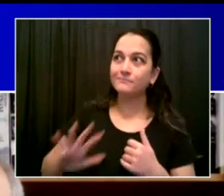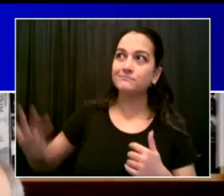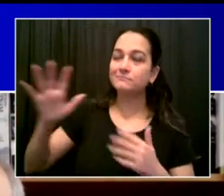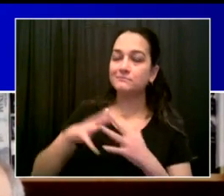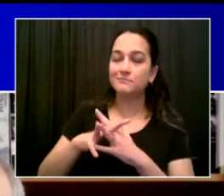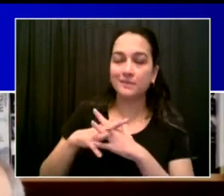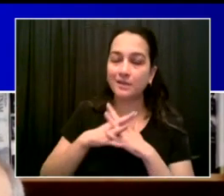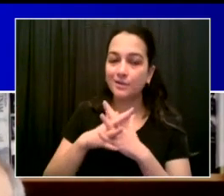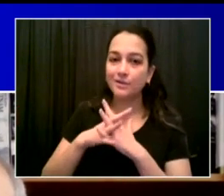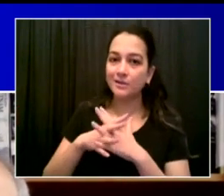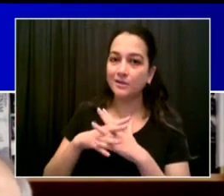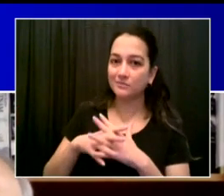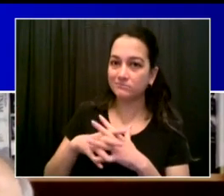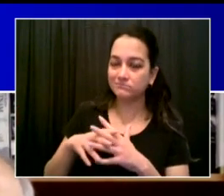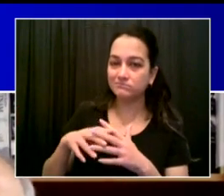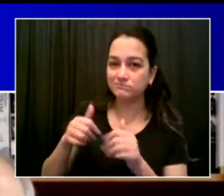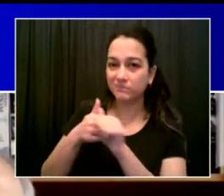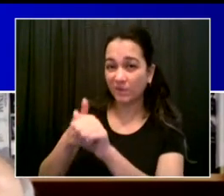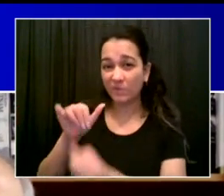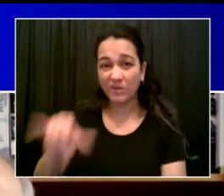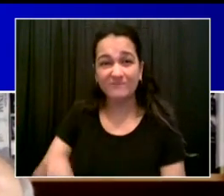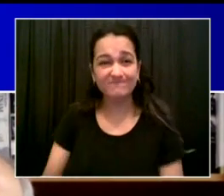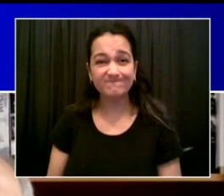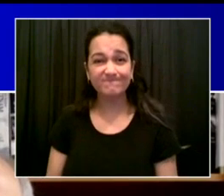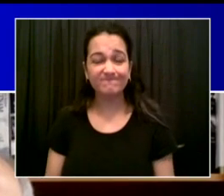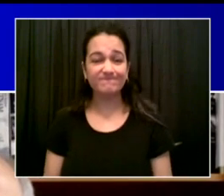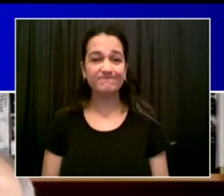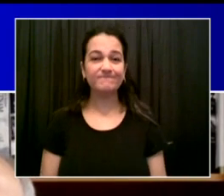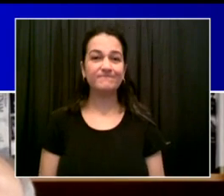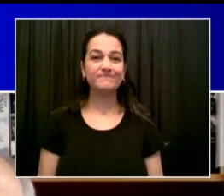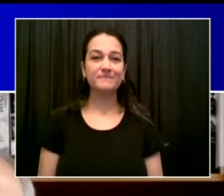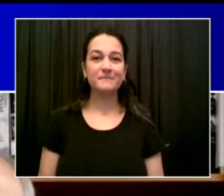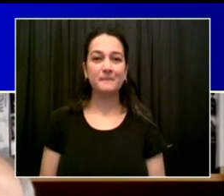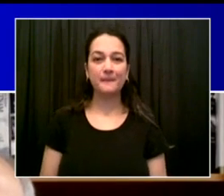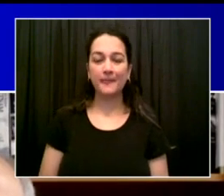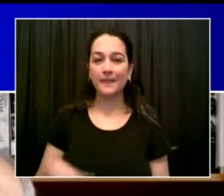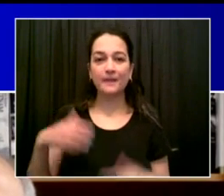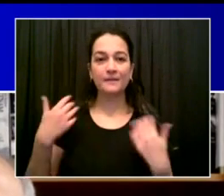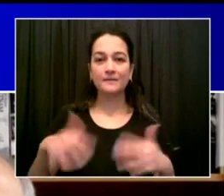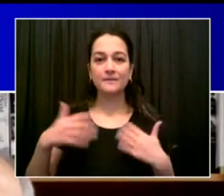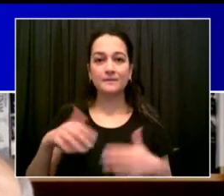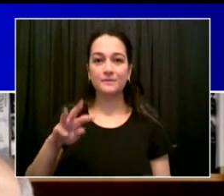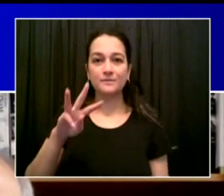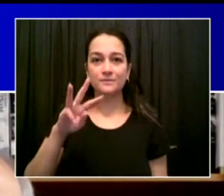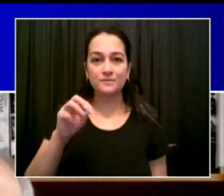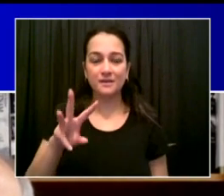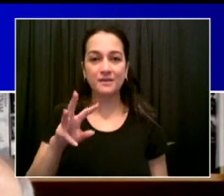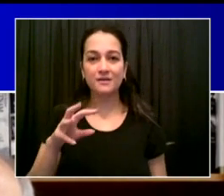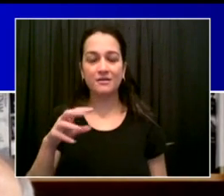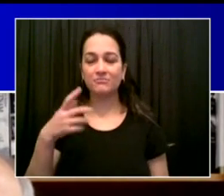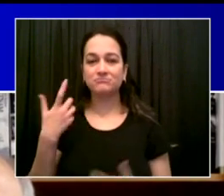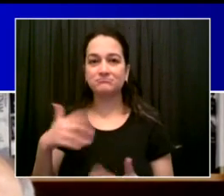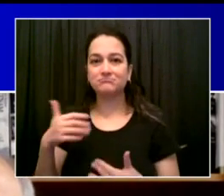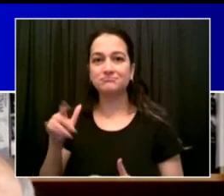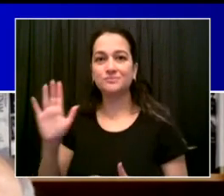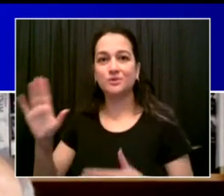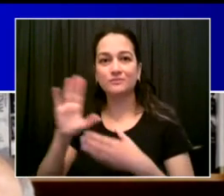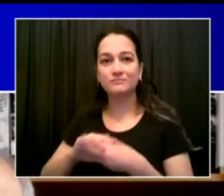on this issue, and you are way ahead of the curve, and I thank you, and thank you to the University of Pennsylvania as well by leading by